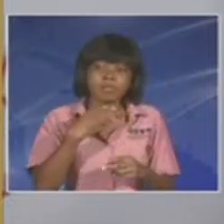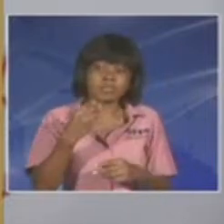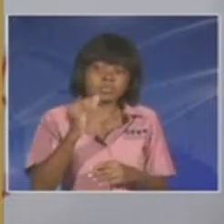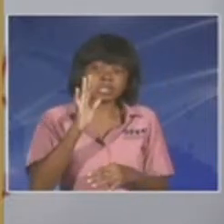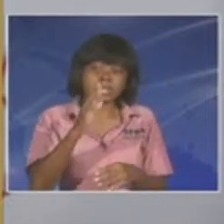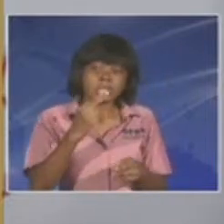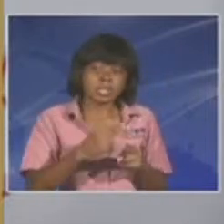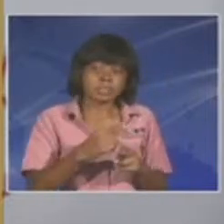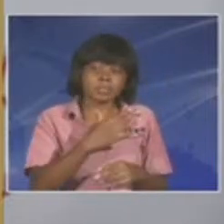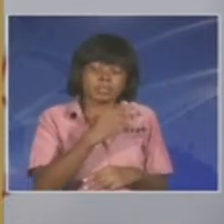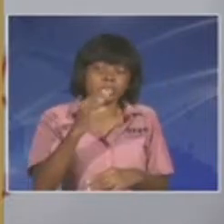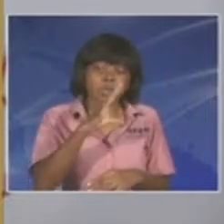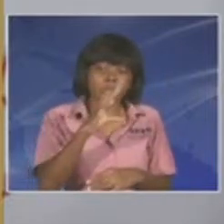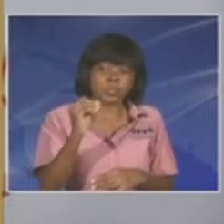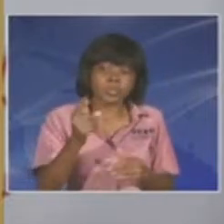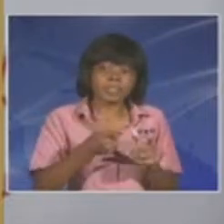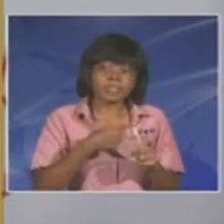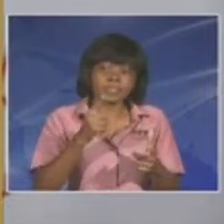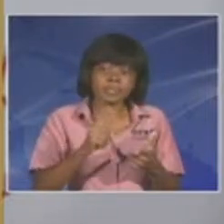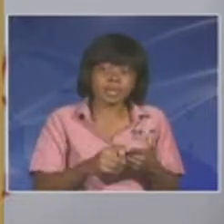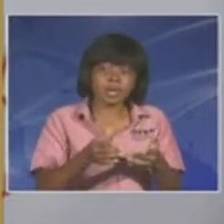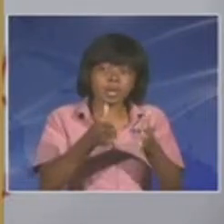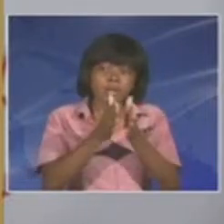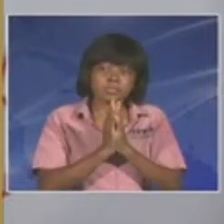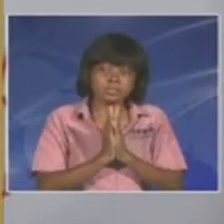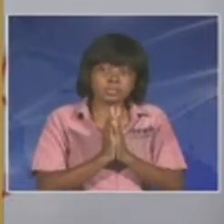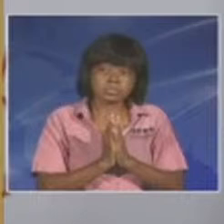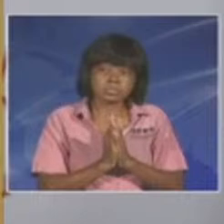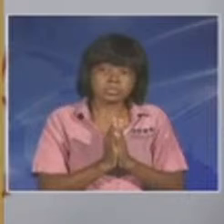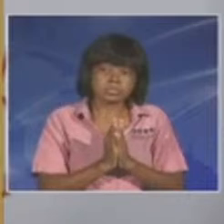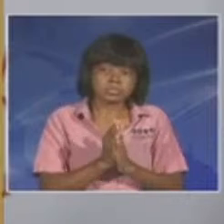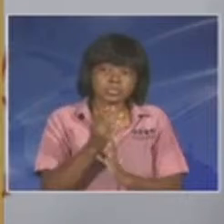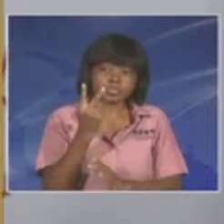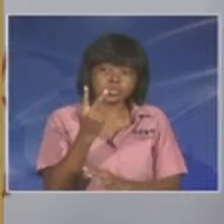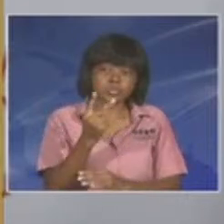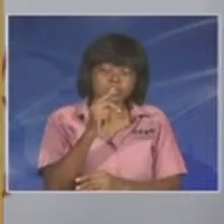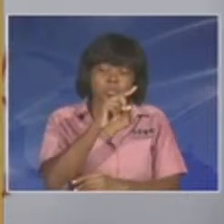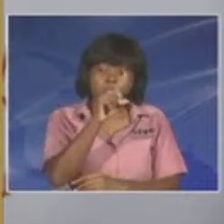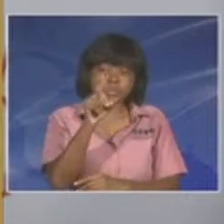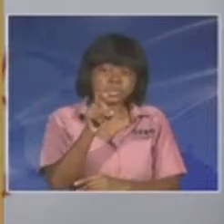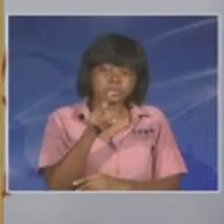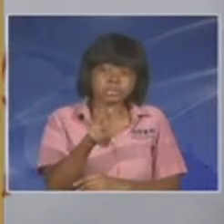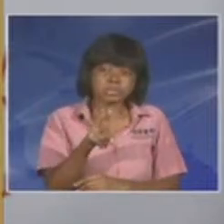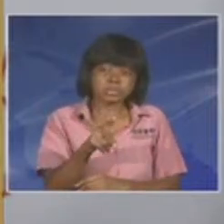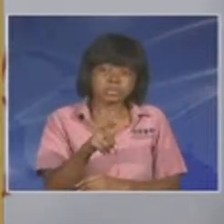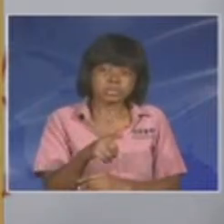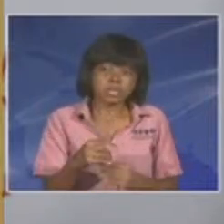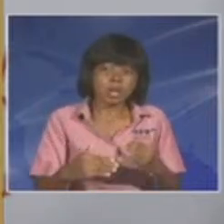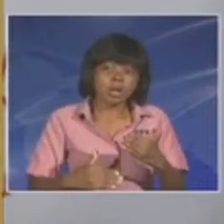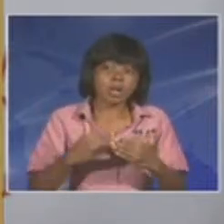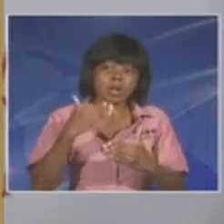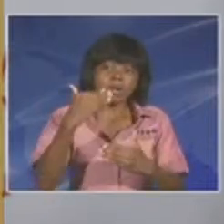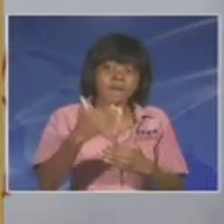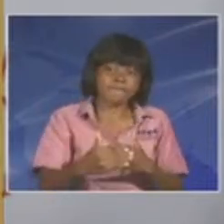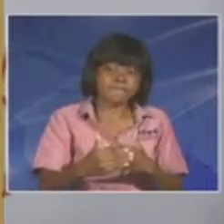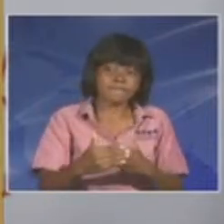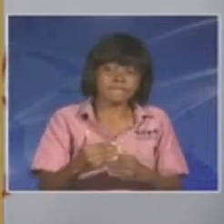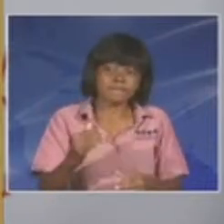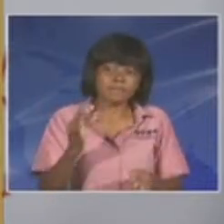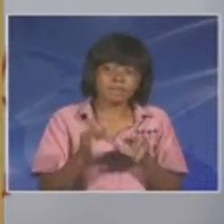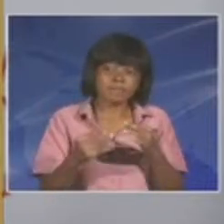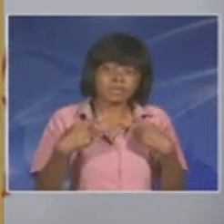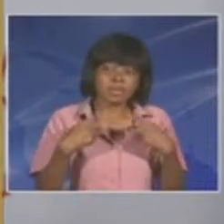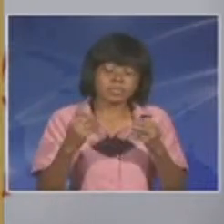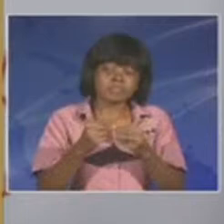before posing your questions. We are requesting a maximum of 2 questions per media house in the first instance, after which we